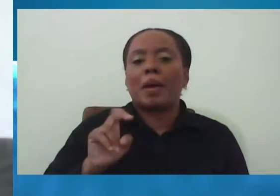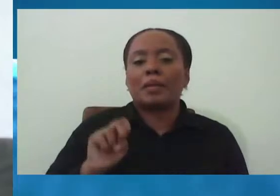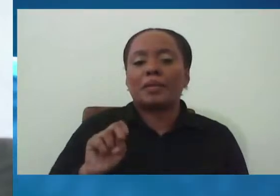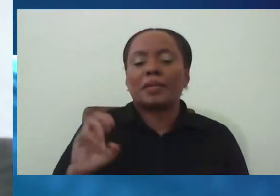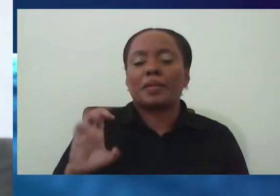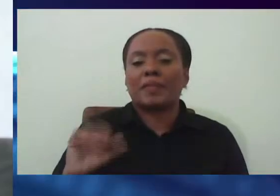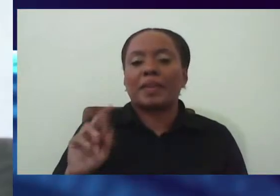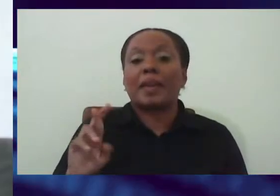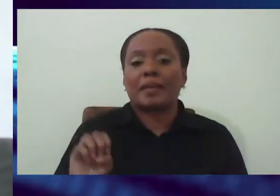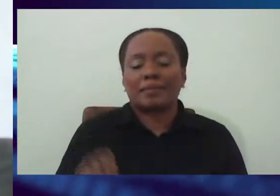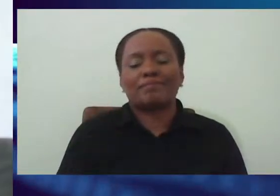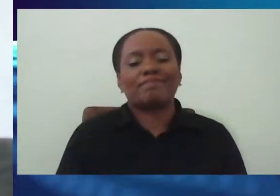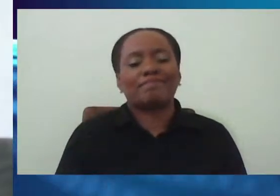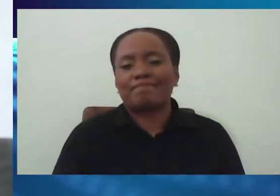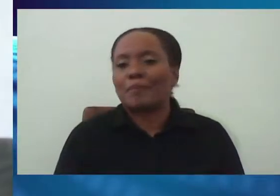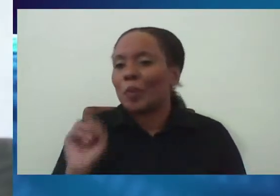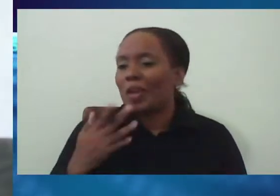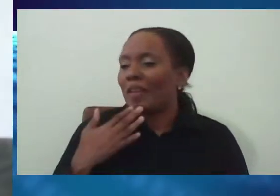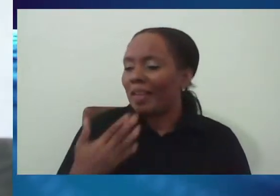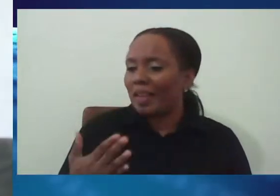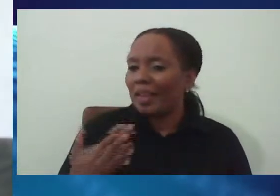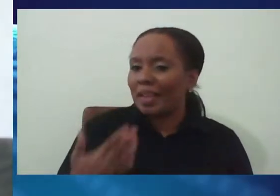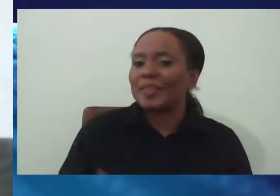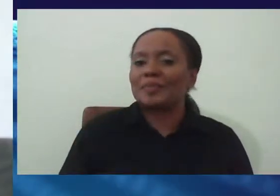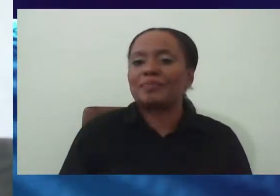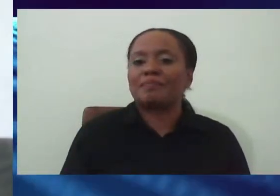to us here via WhatsApp at